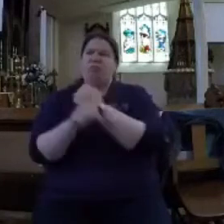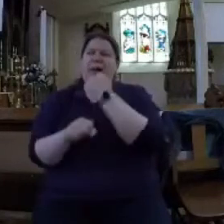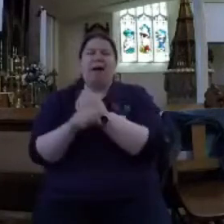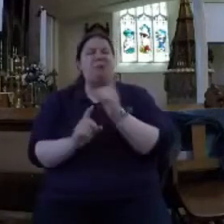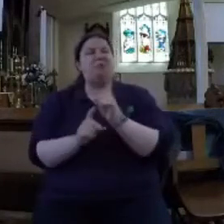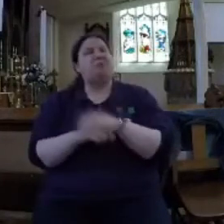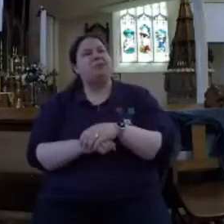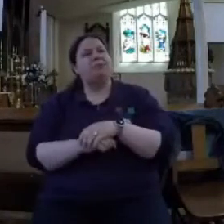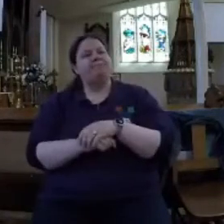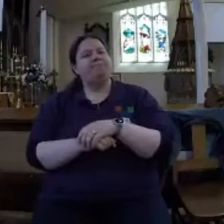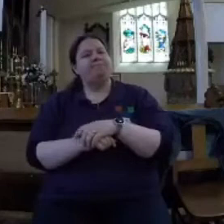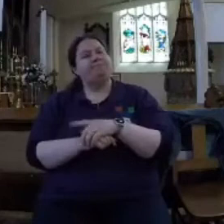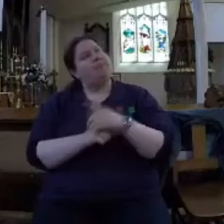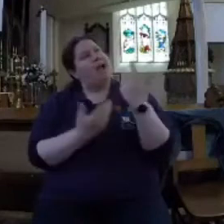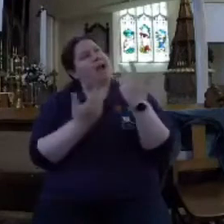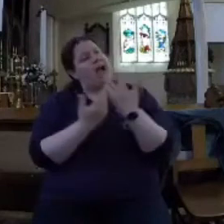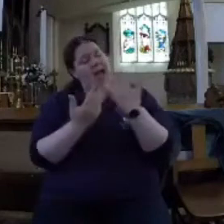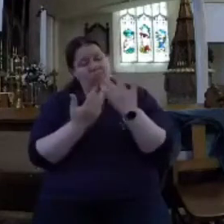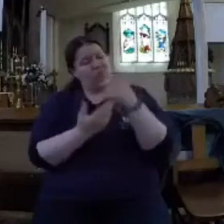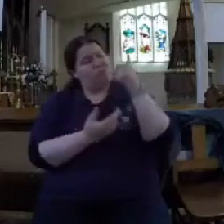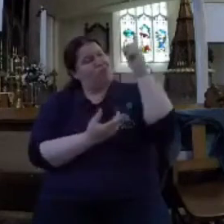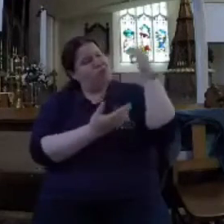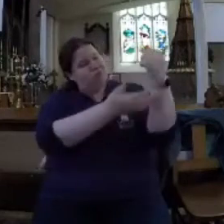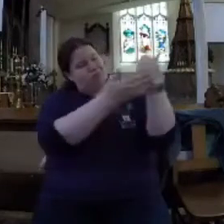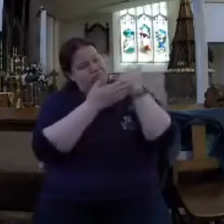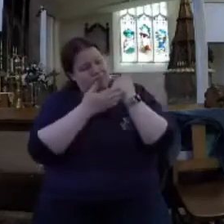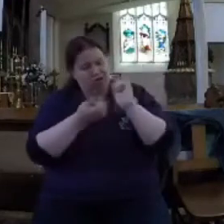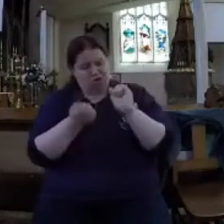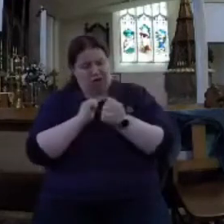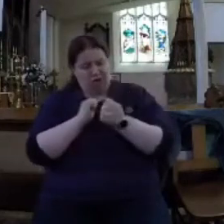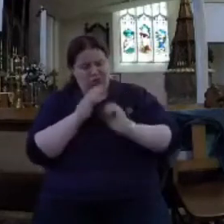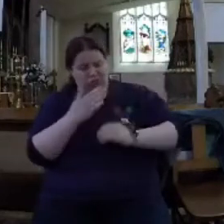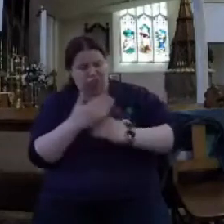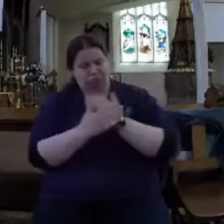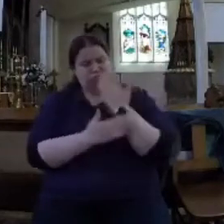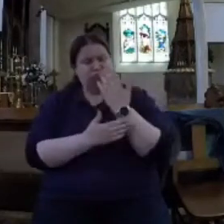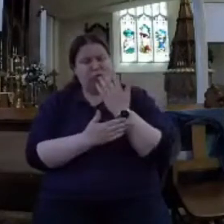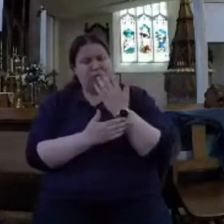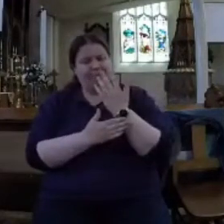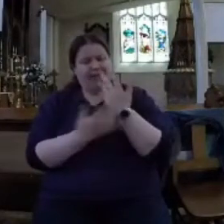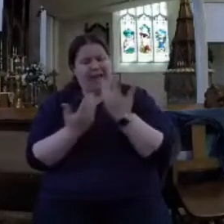Where can God transform you and redeem you as you walk with him?